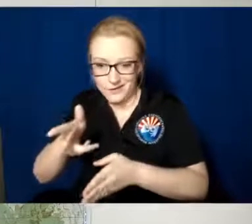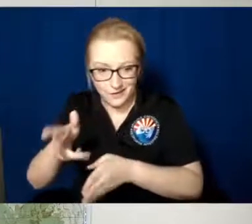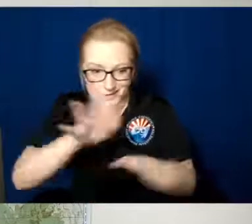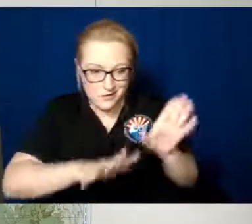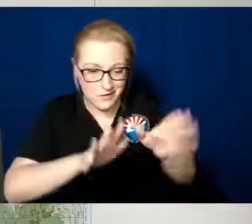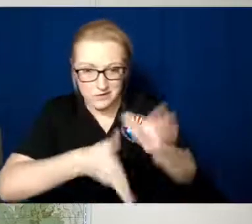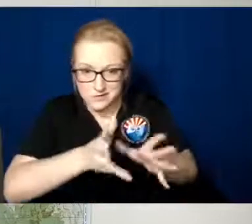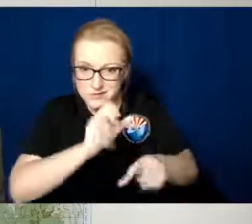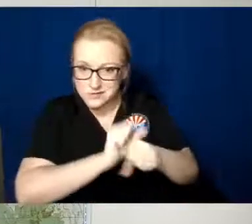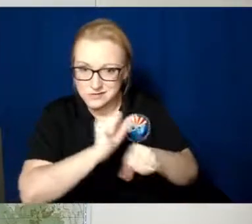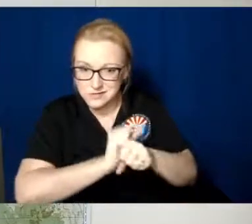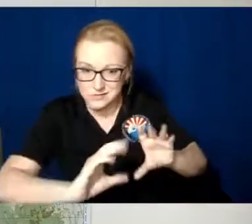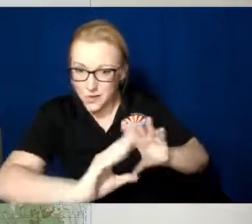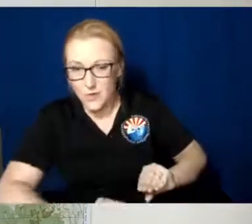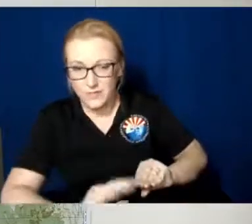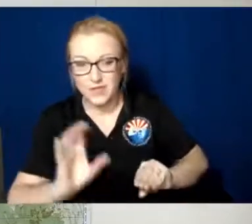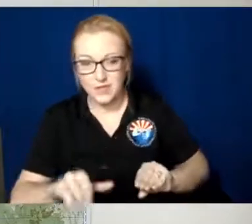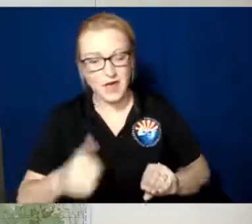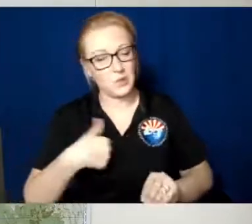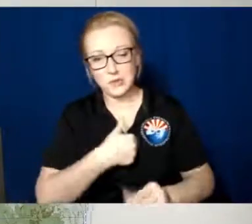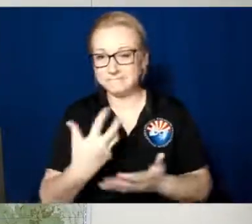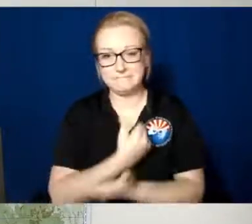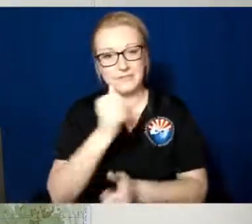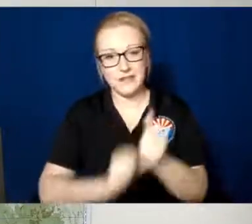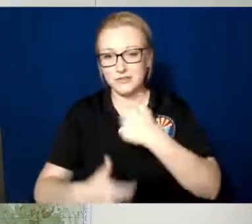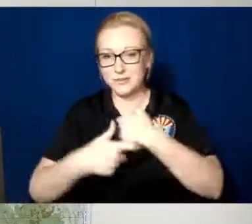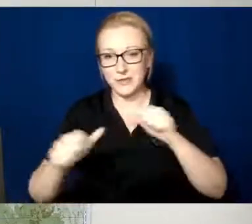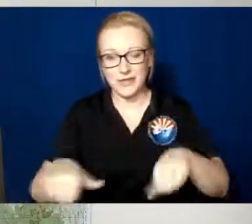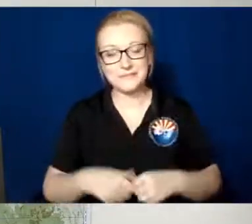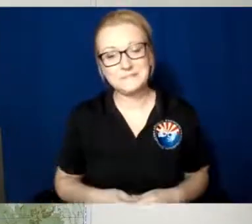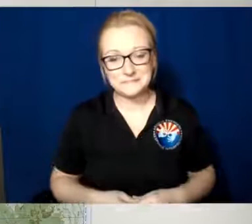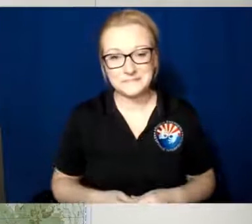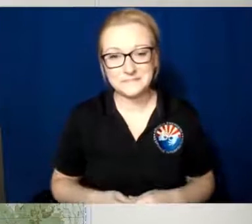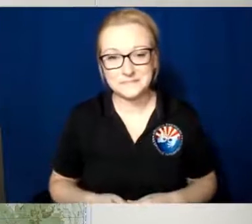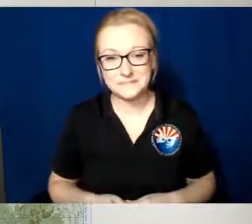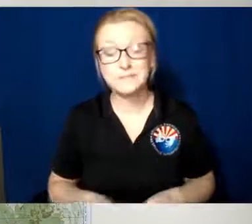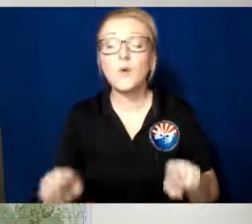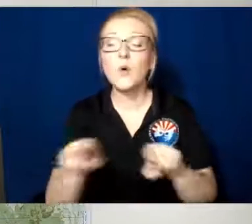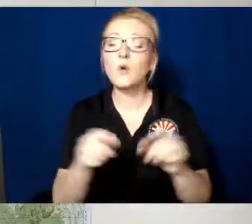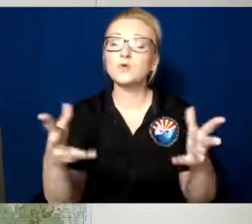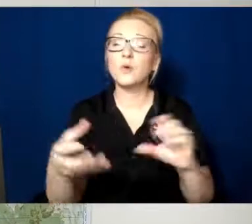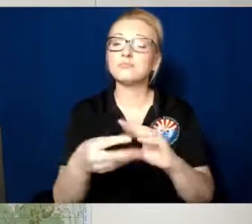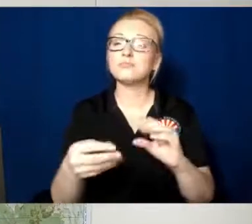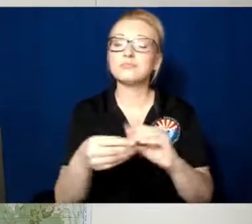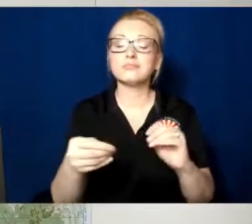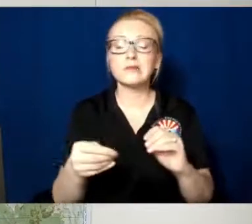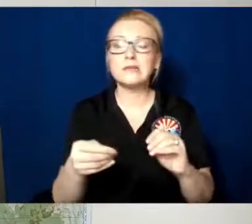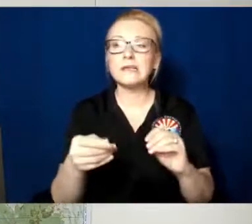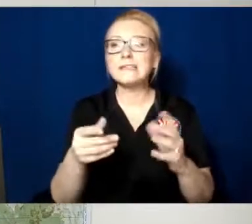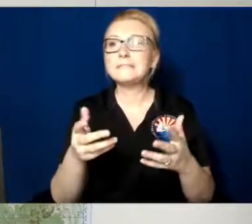we're looking for opportunities to take that and work it. The other thing I want to talk about is just the